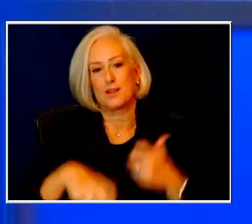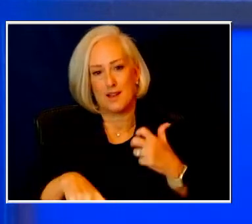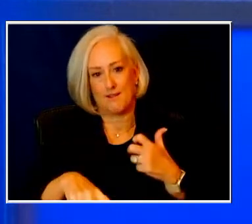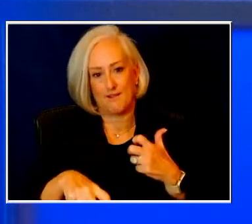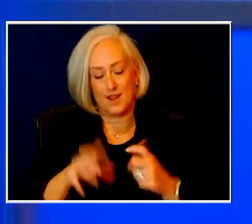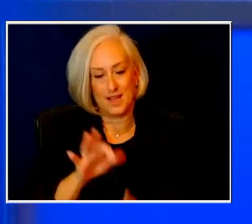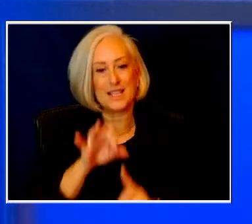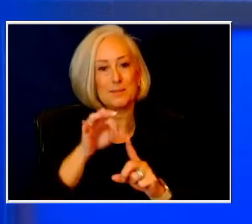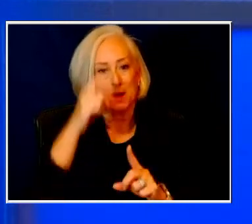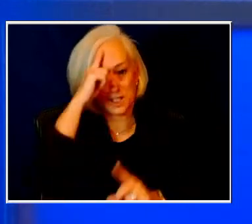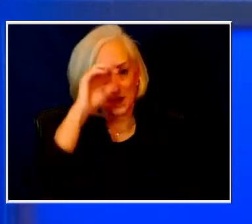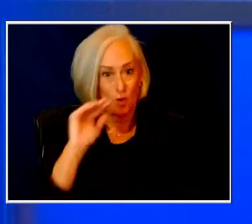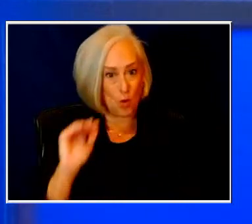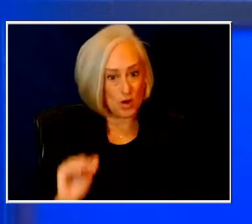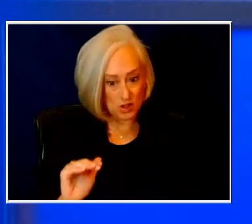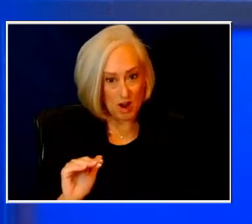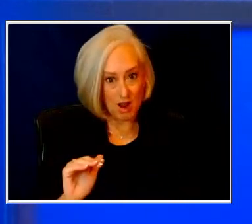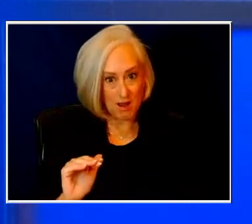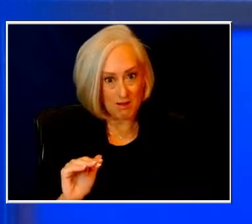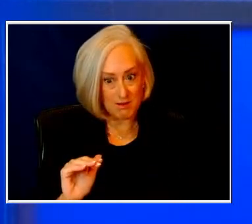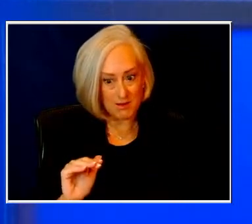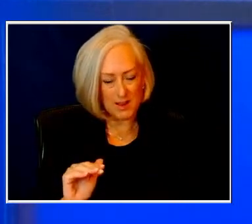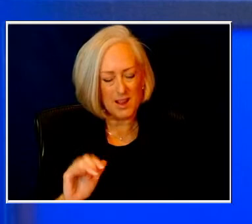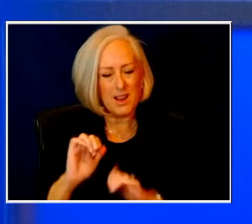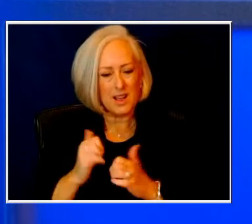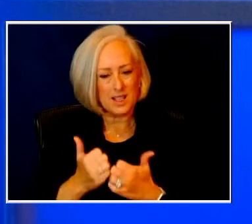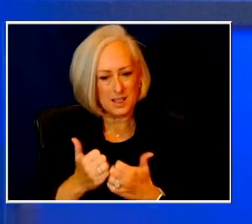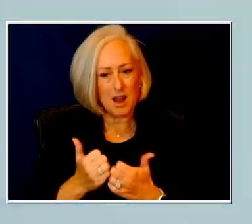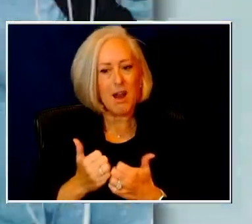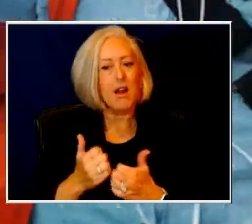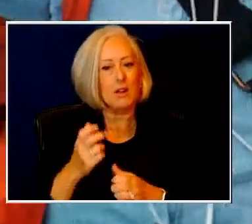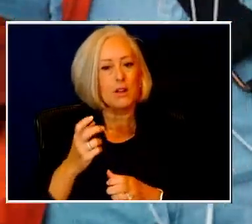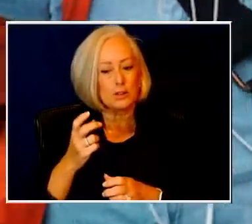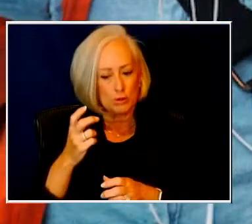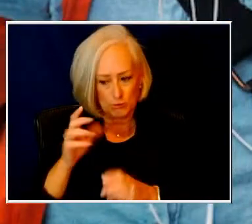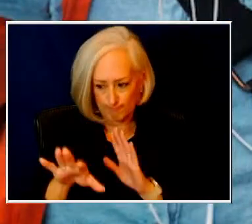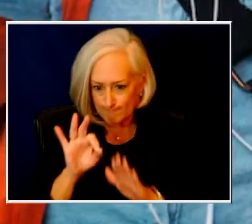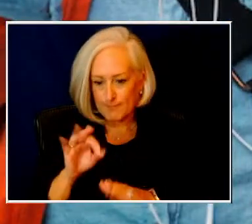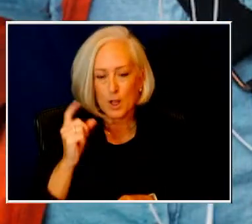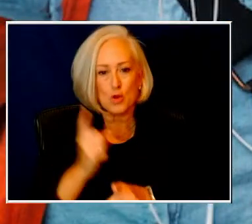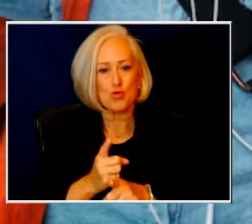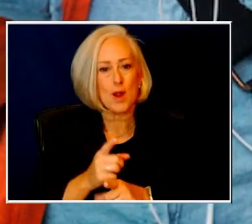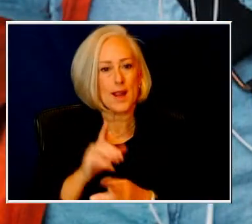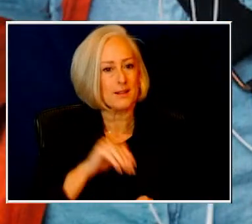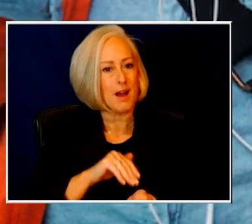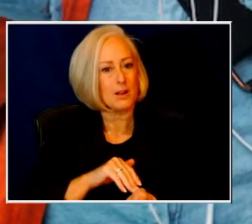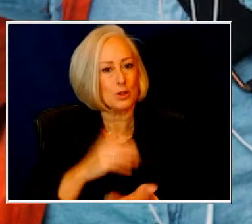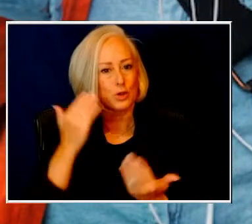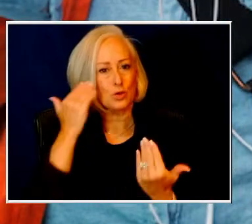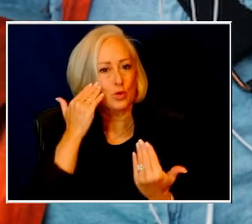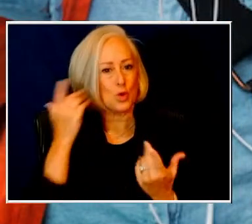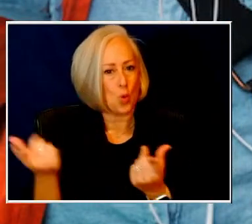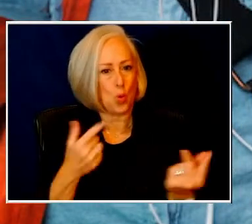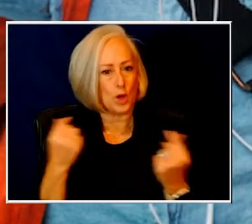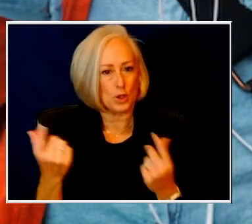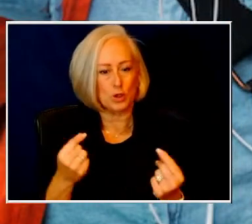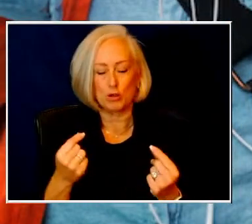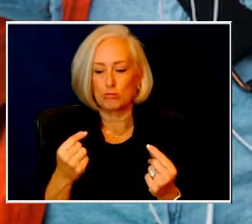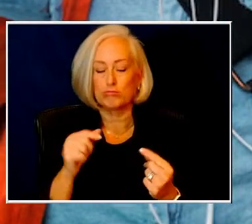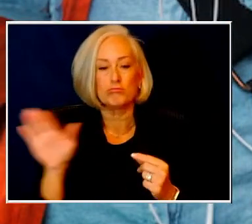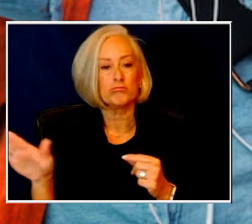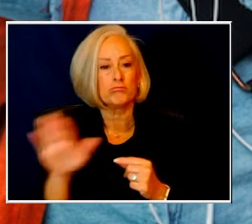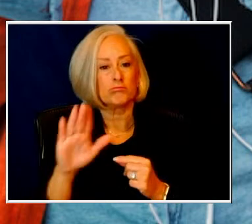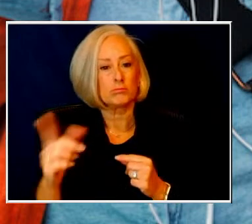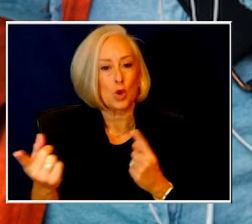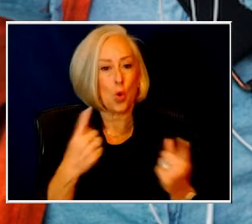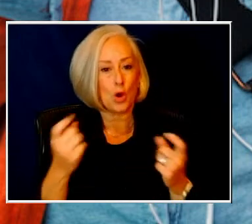relying on the right doctors to know what to do. Get your questions sent in to us this morning. Right there are some links on your screen, or